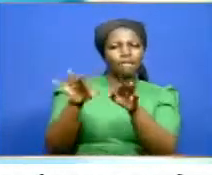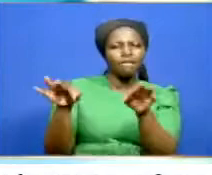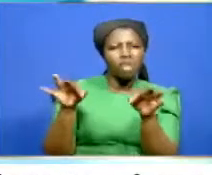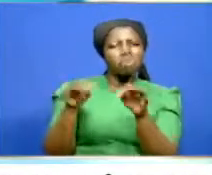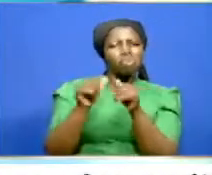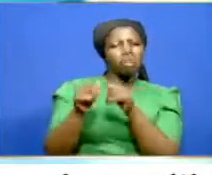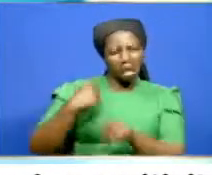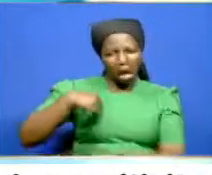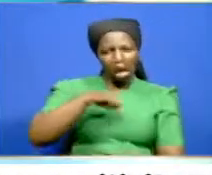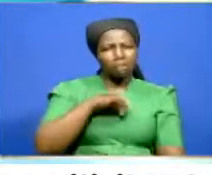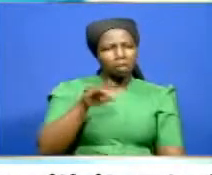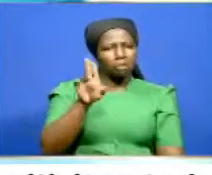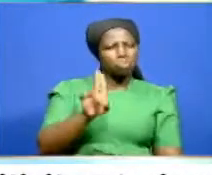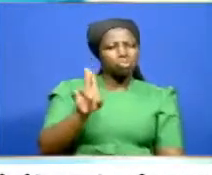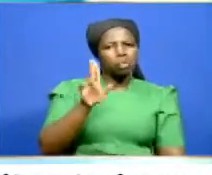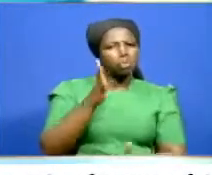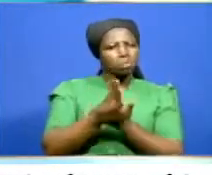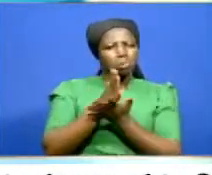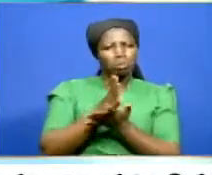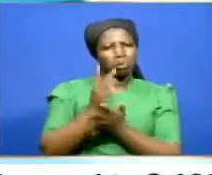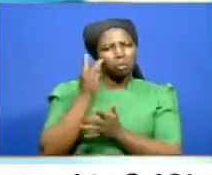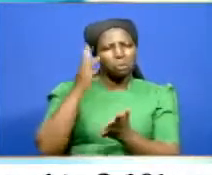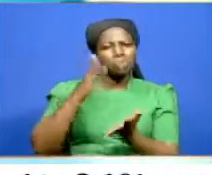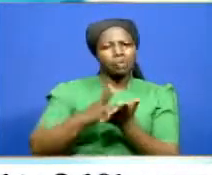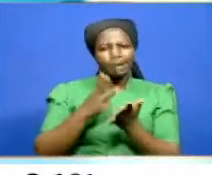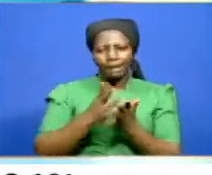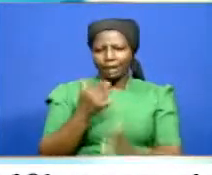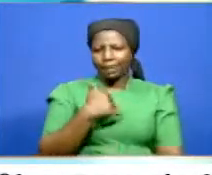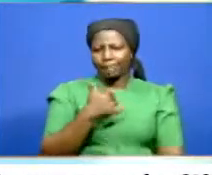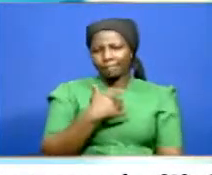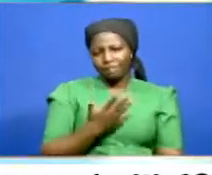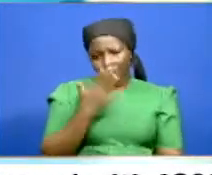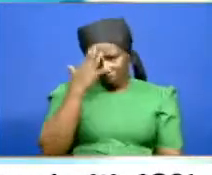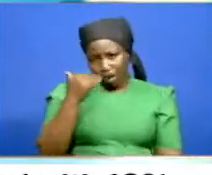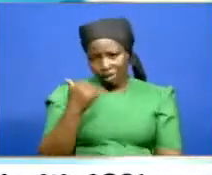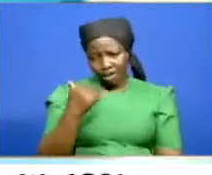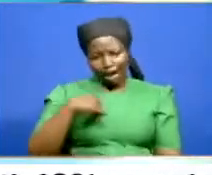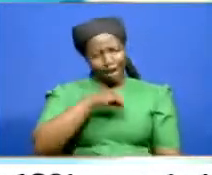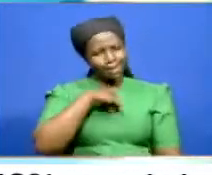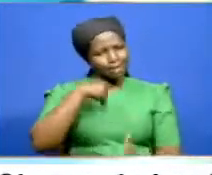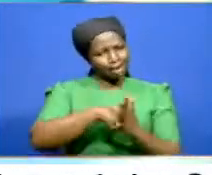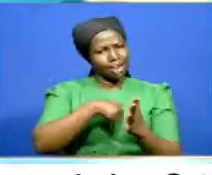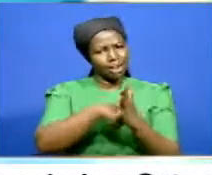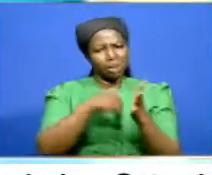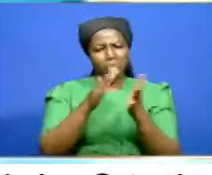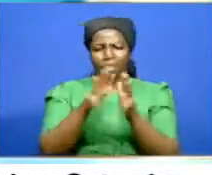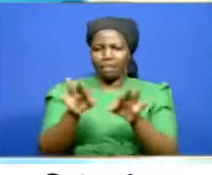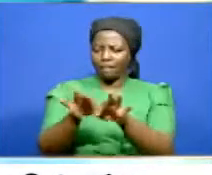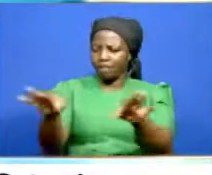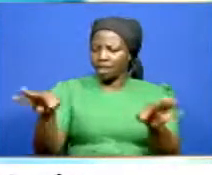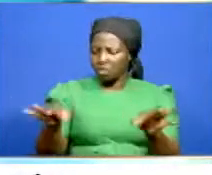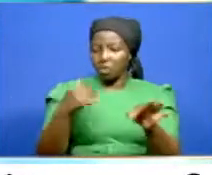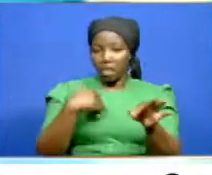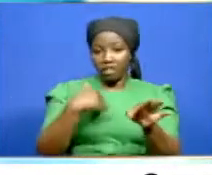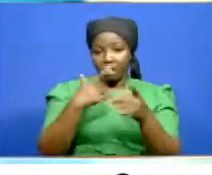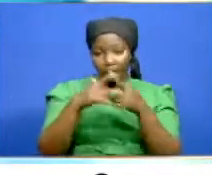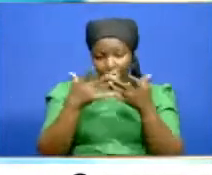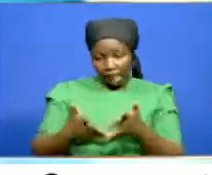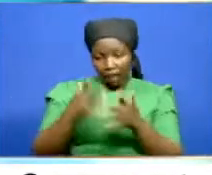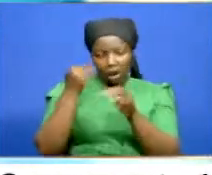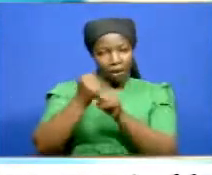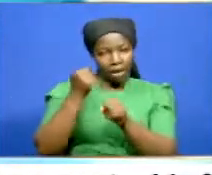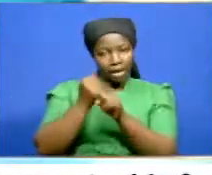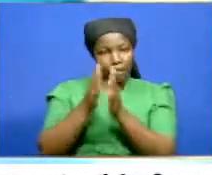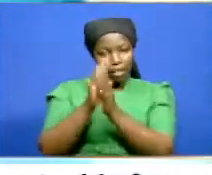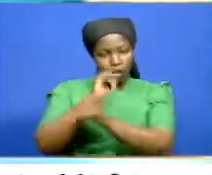using. I'm a witness to that, because again, we are really struggling with the type of surface that we have, but we are in the process of working that and working with the school so that they